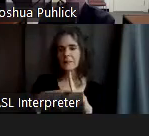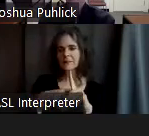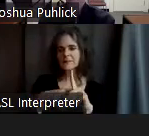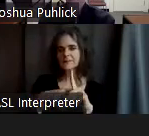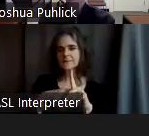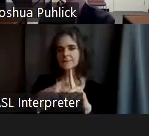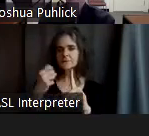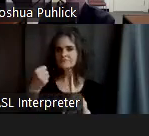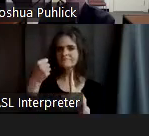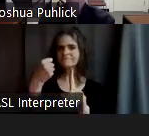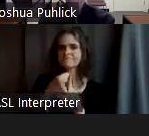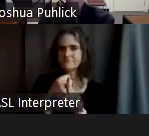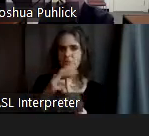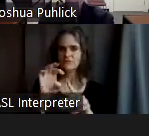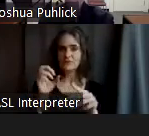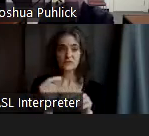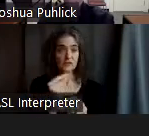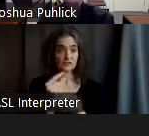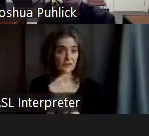future?